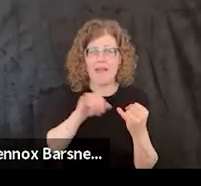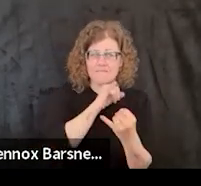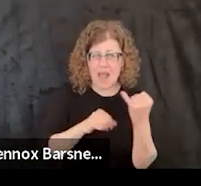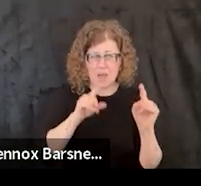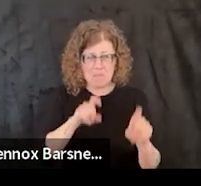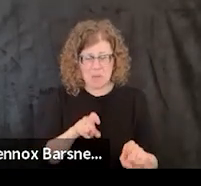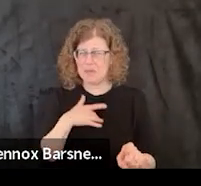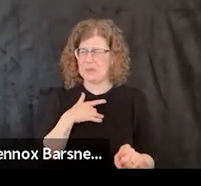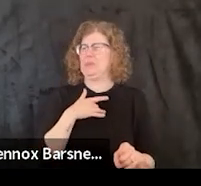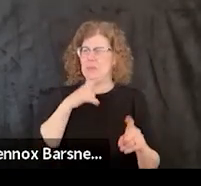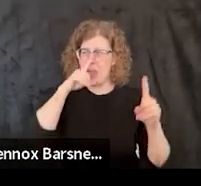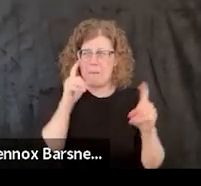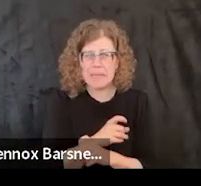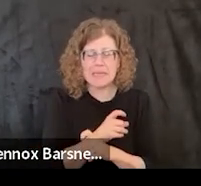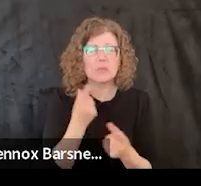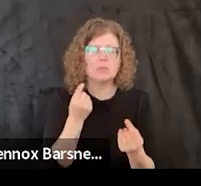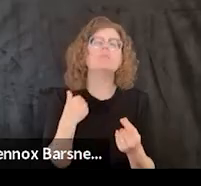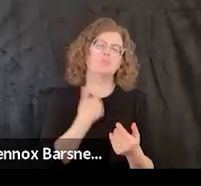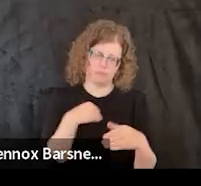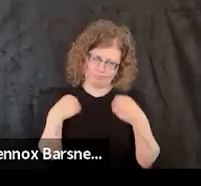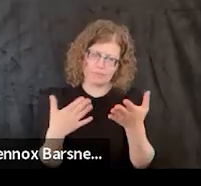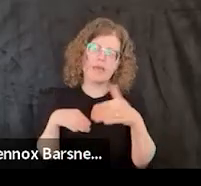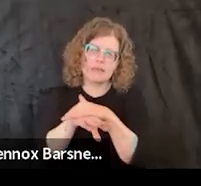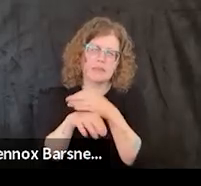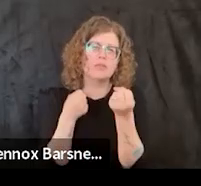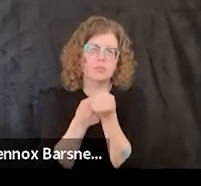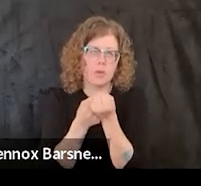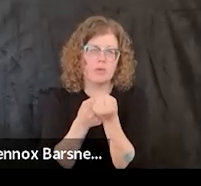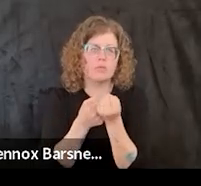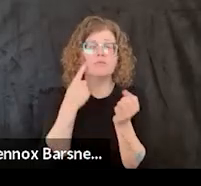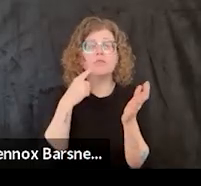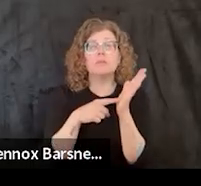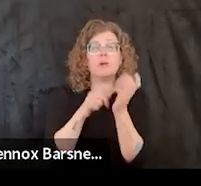Some examples of accommodations are